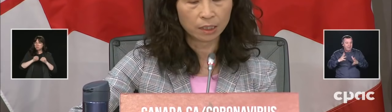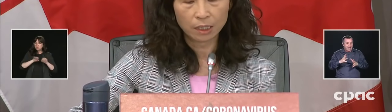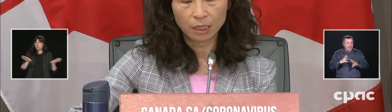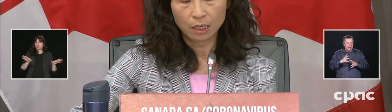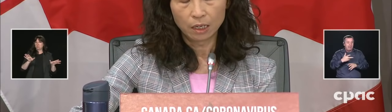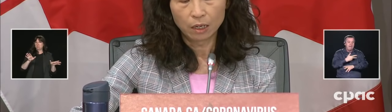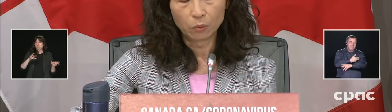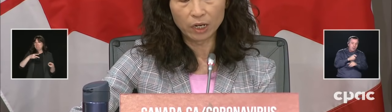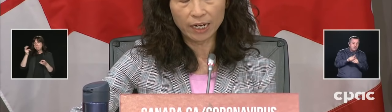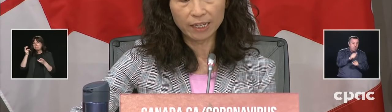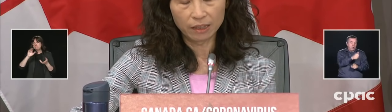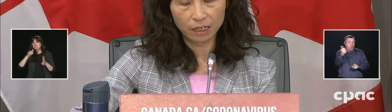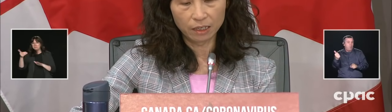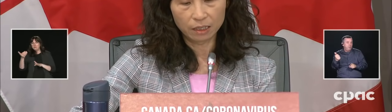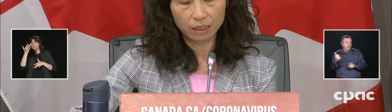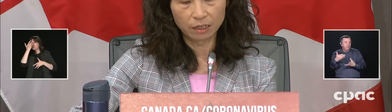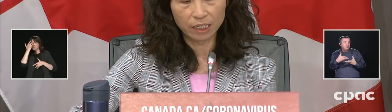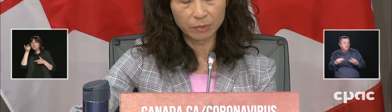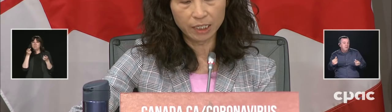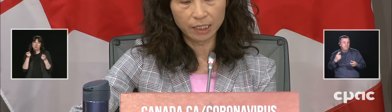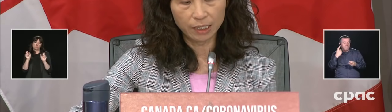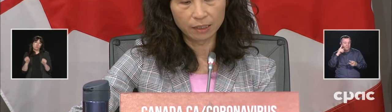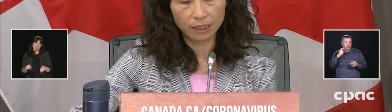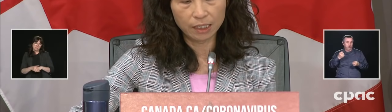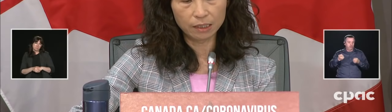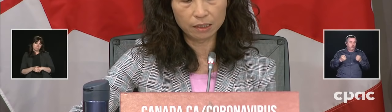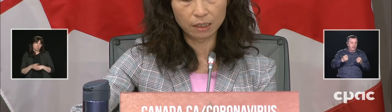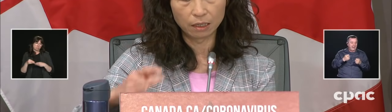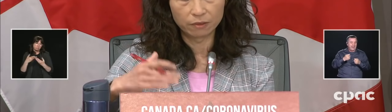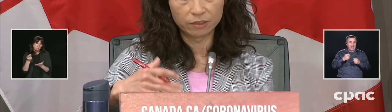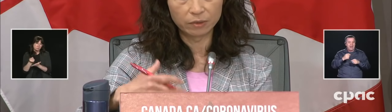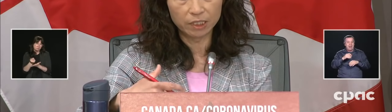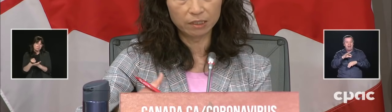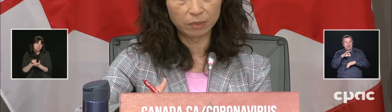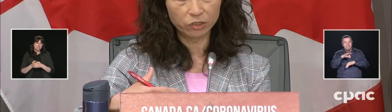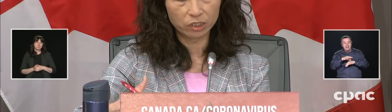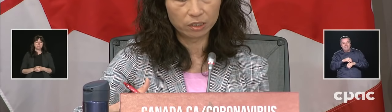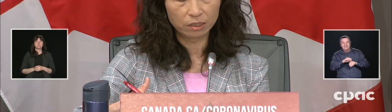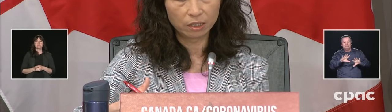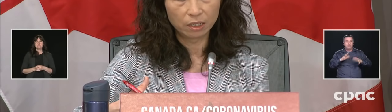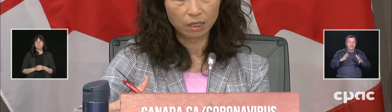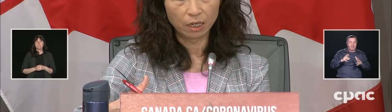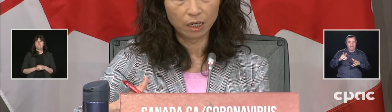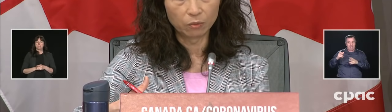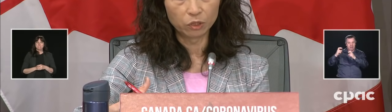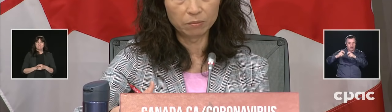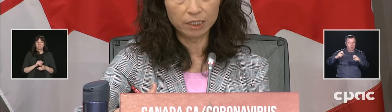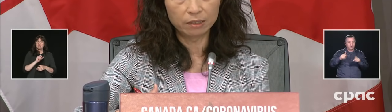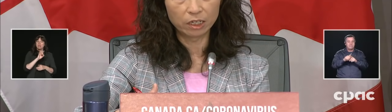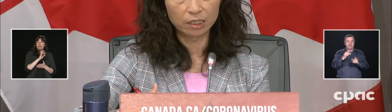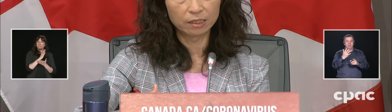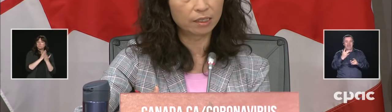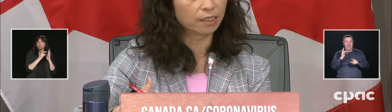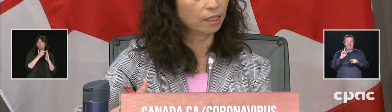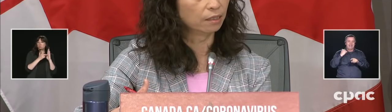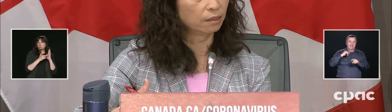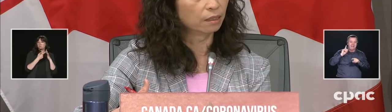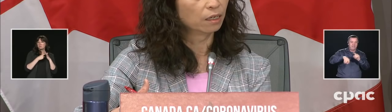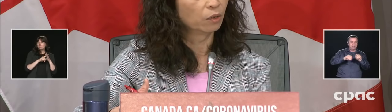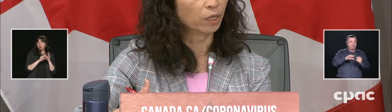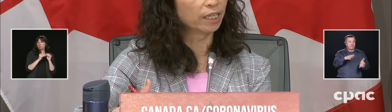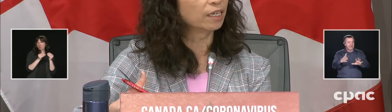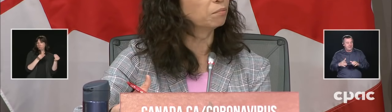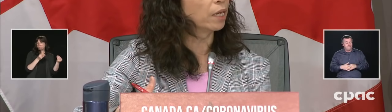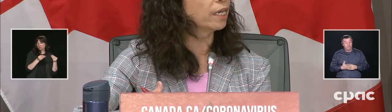well. What I think, at the beginning, the easing off of some of these measures would be certain